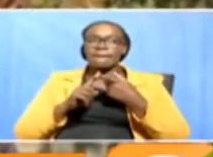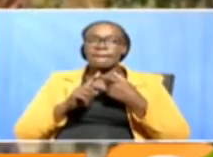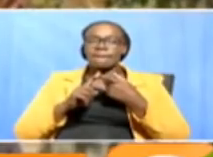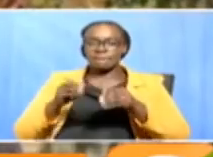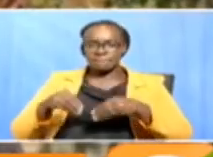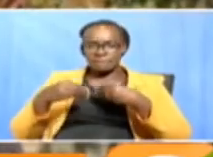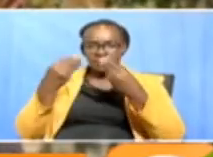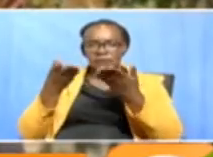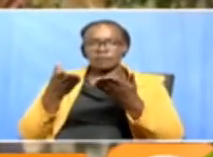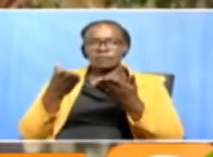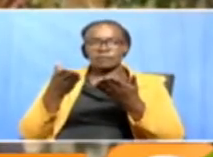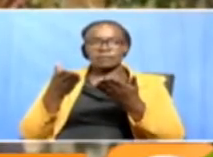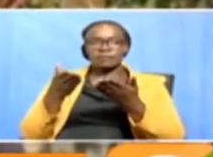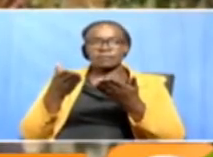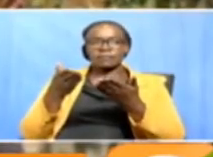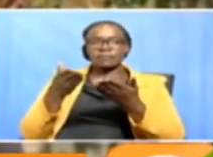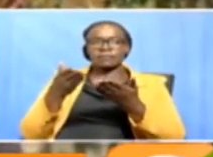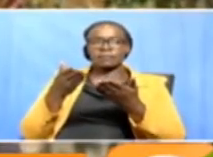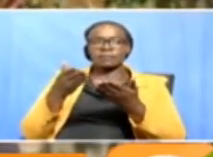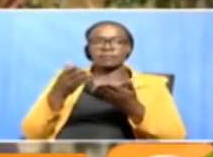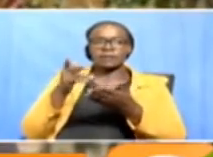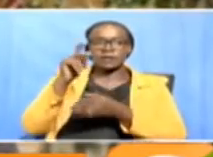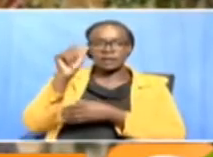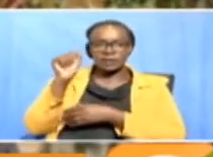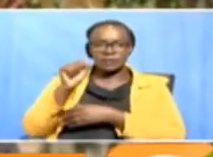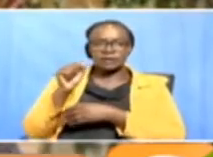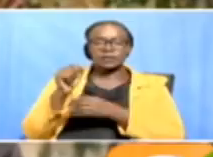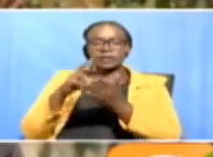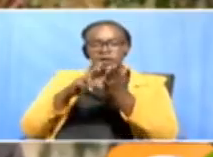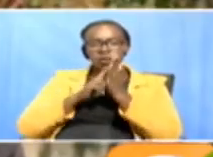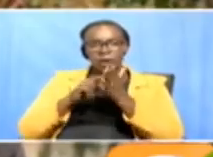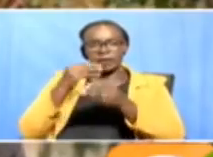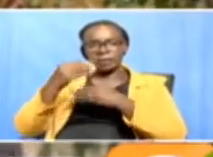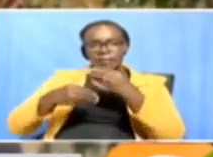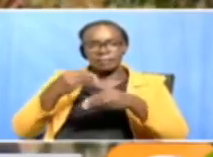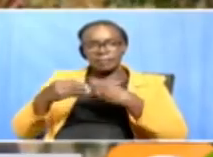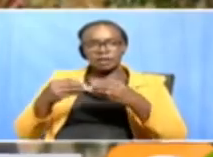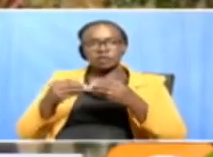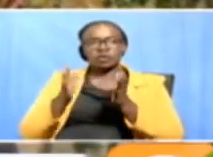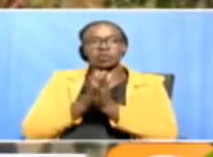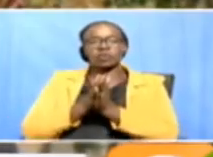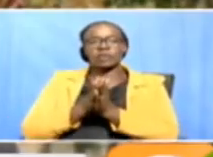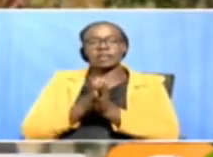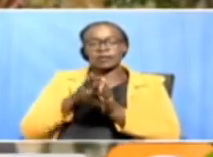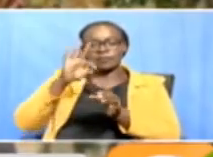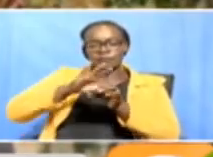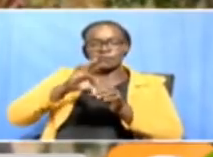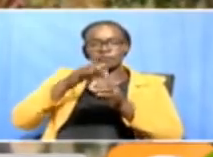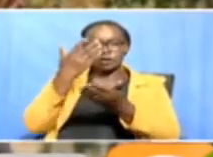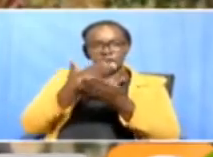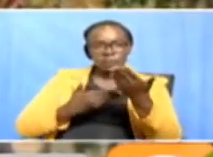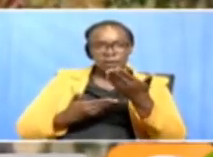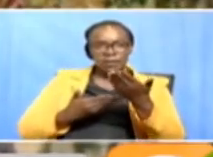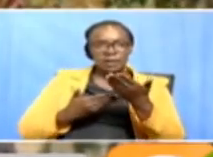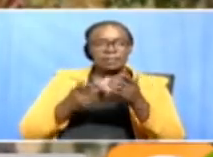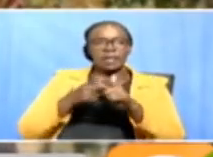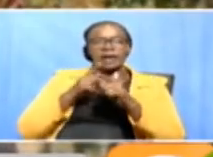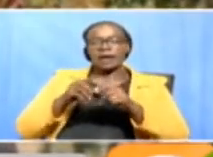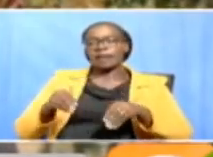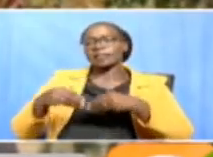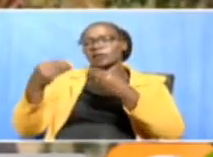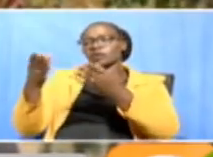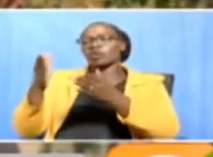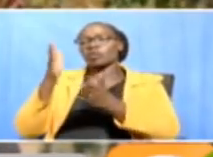give the POs the required materials, together the ballot papers, and they go and prepare